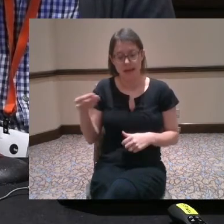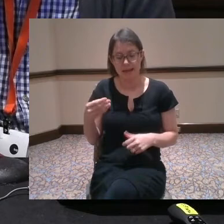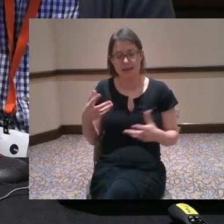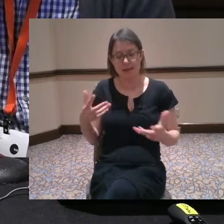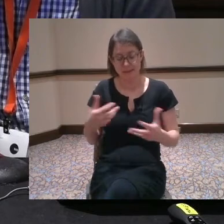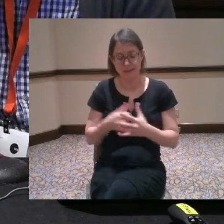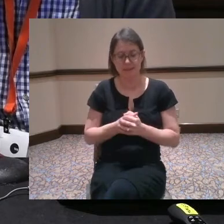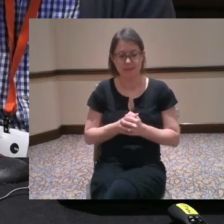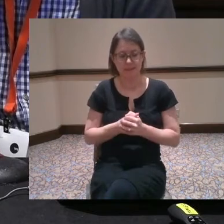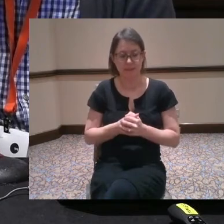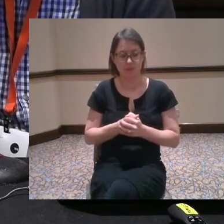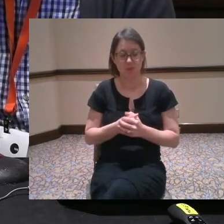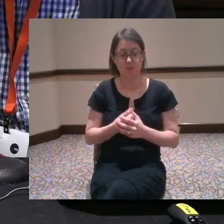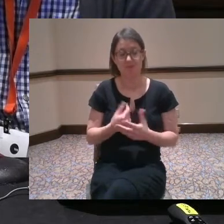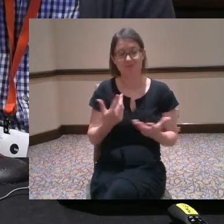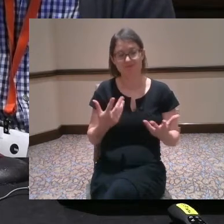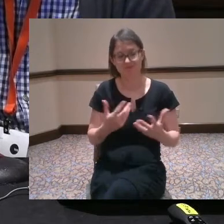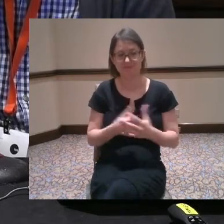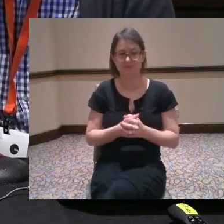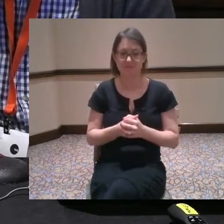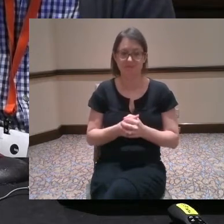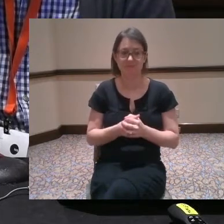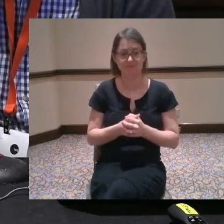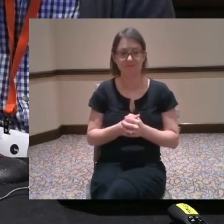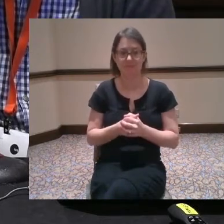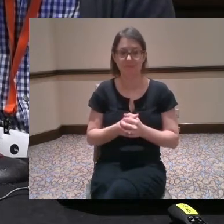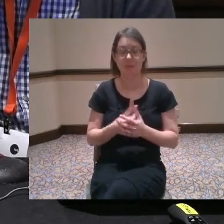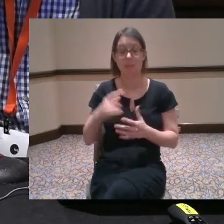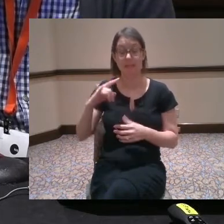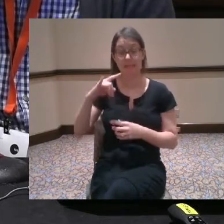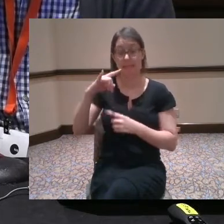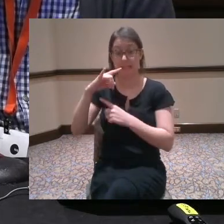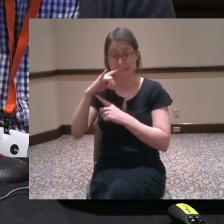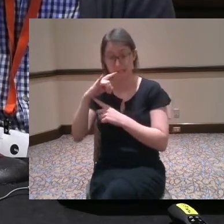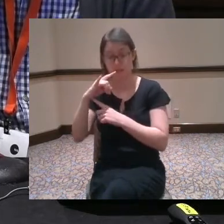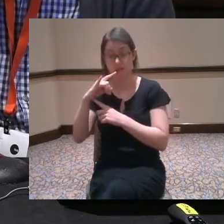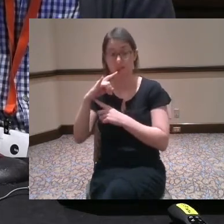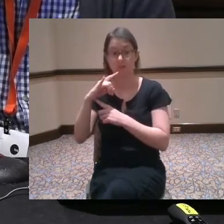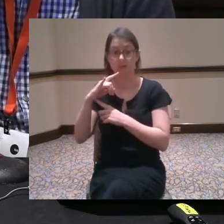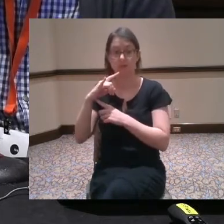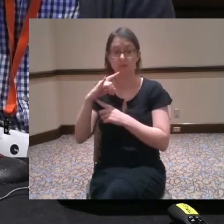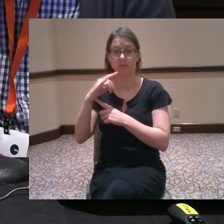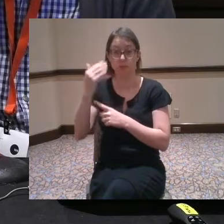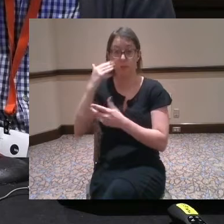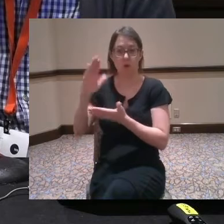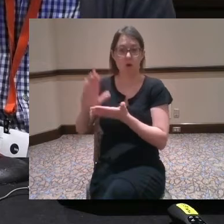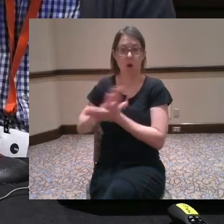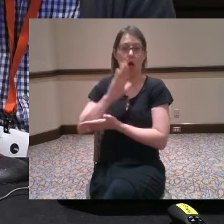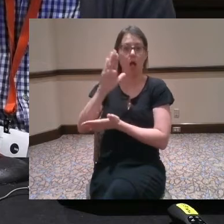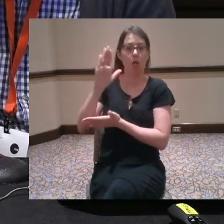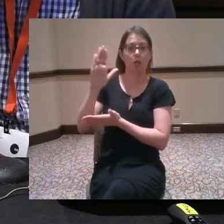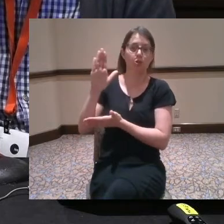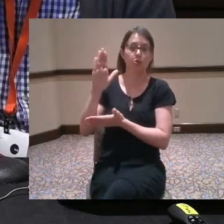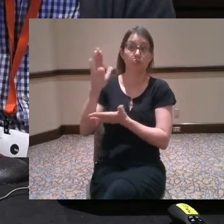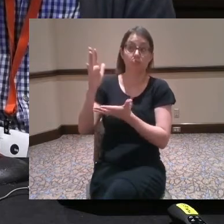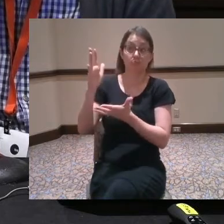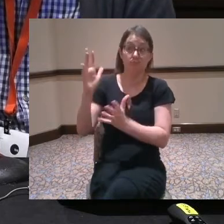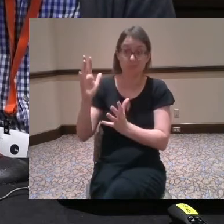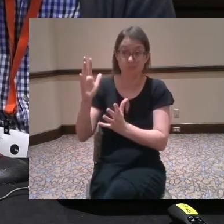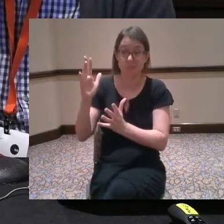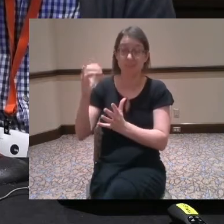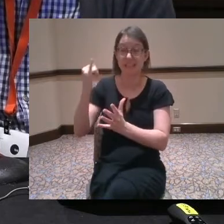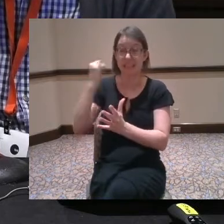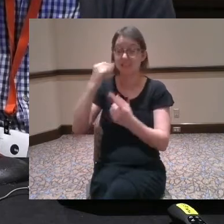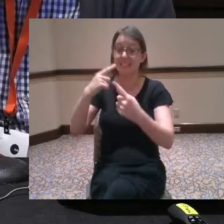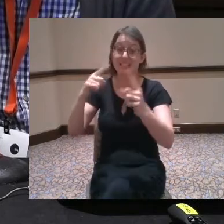I think that's the thing. Because so many kids are even coming out of college, if they're not going to make it somewhere else right